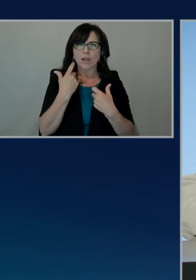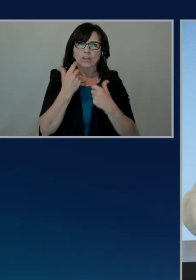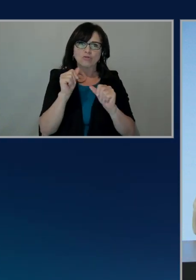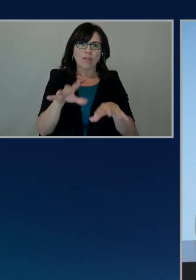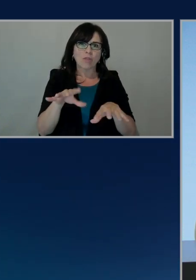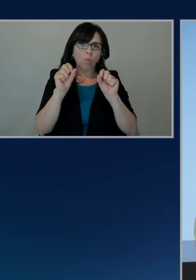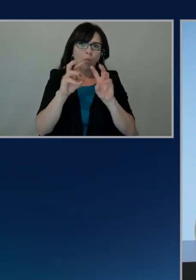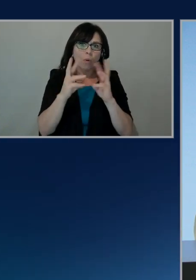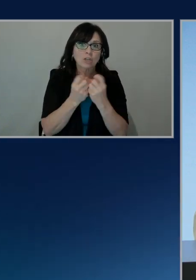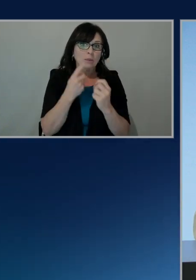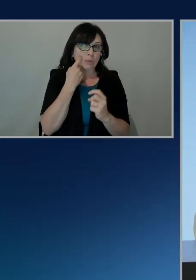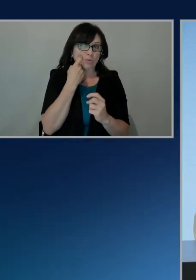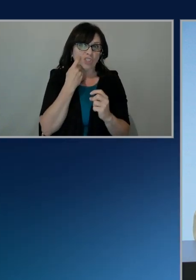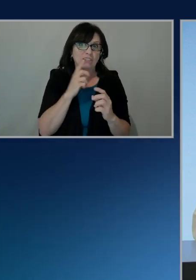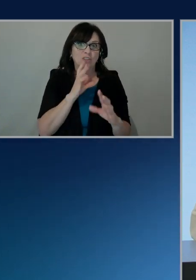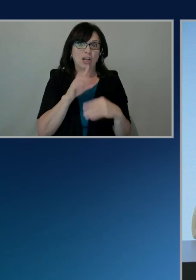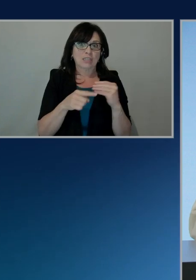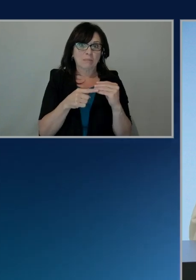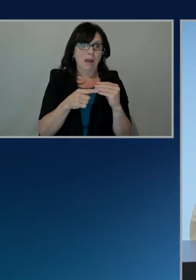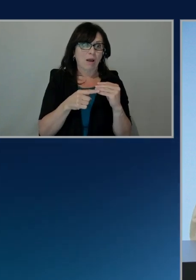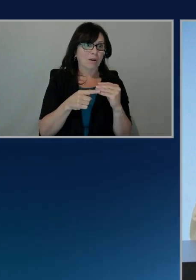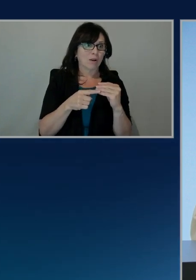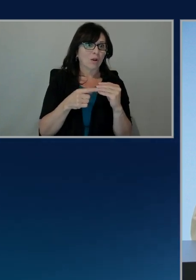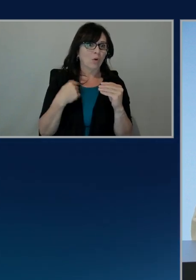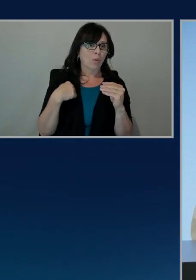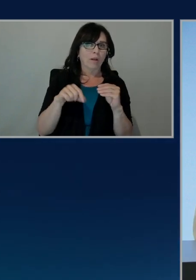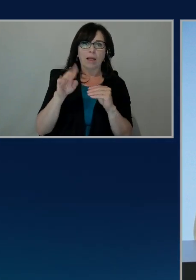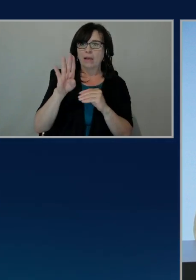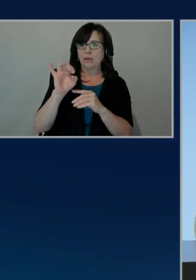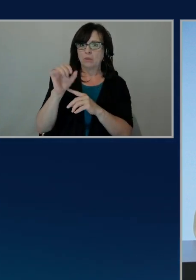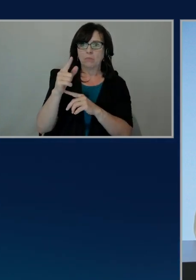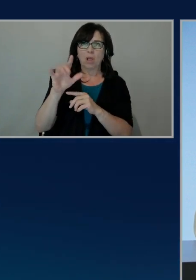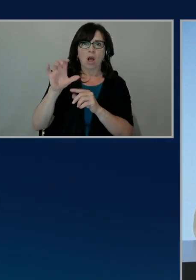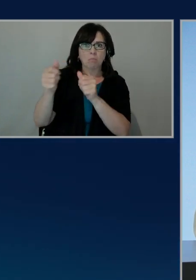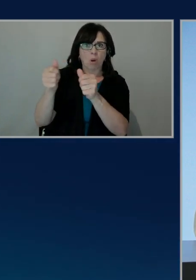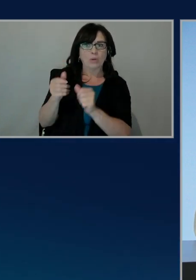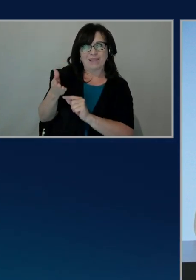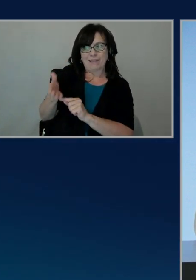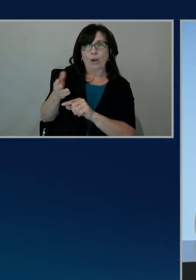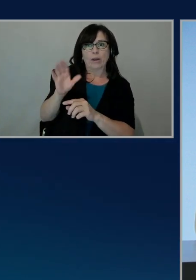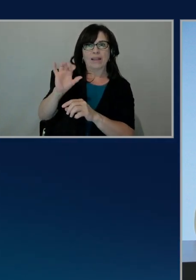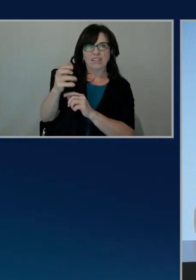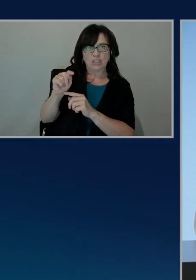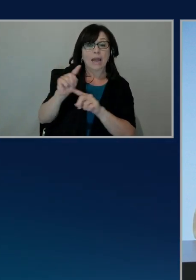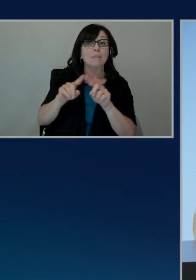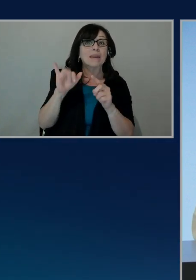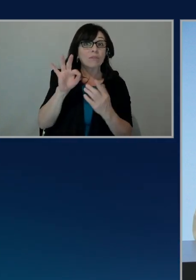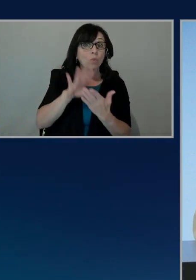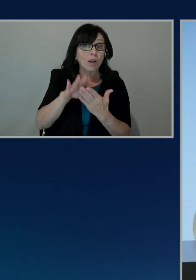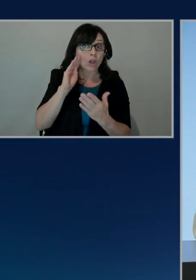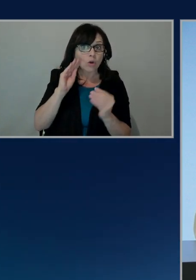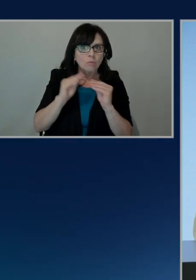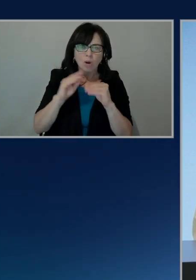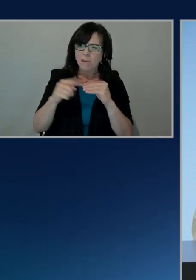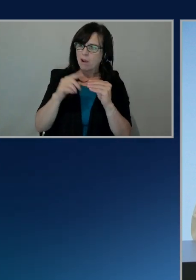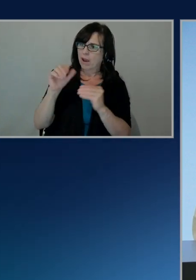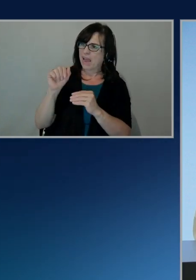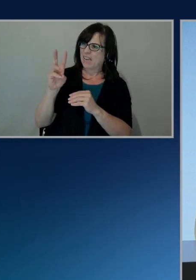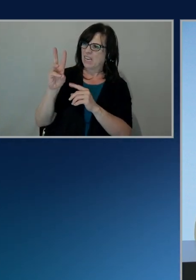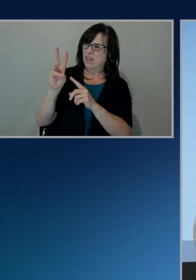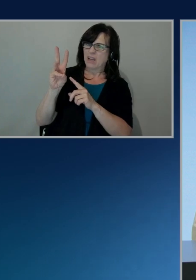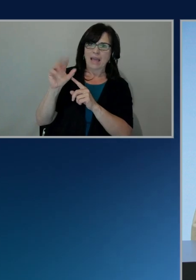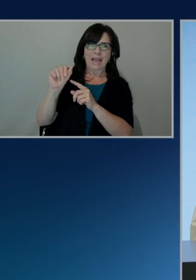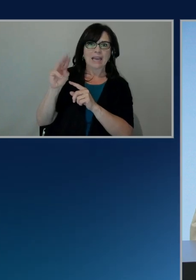just mentioned. We're dropping the blog post links here in the chat. But if you want to learn more about how AWS has designed